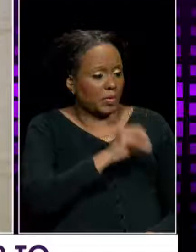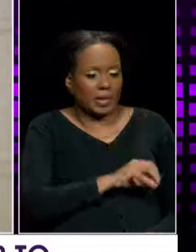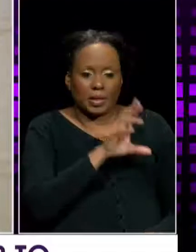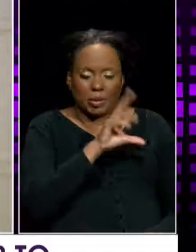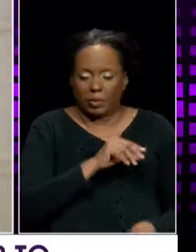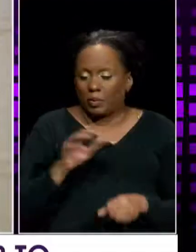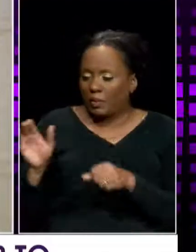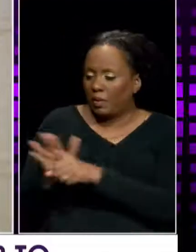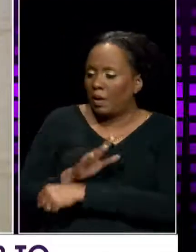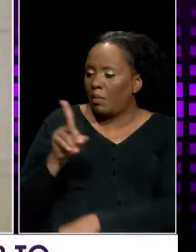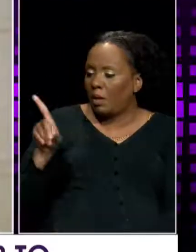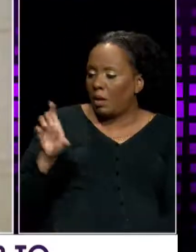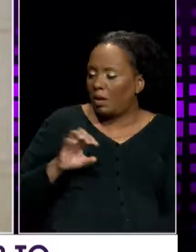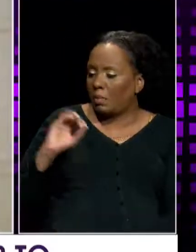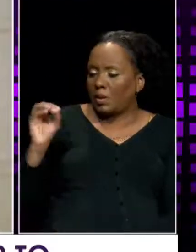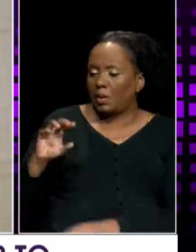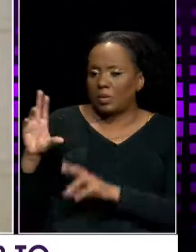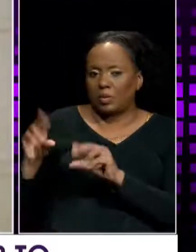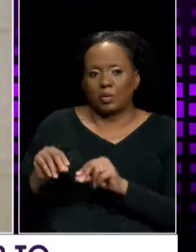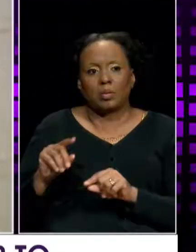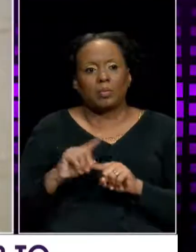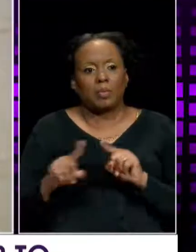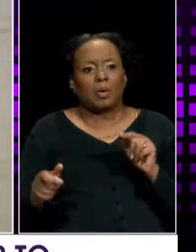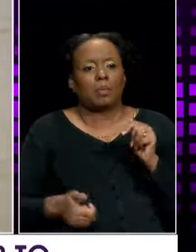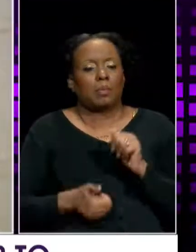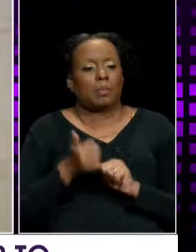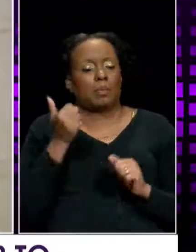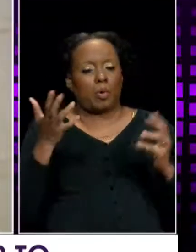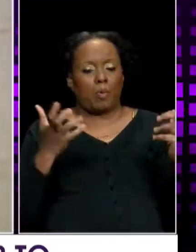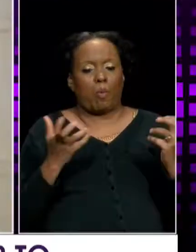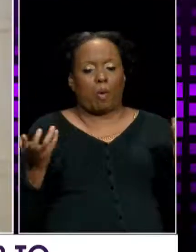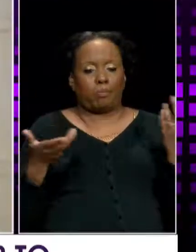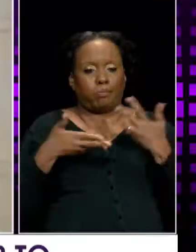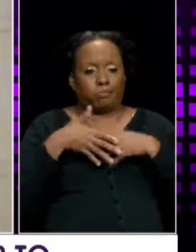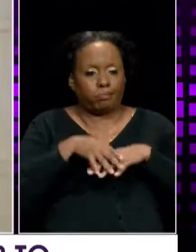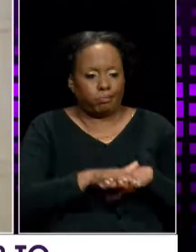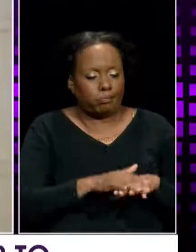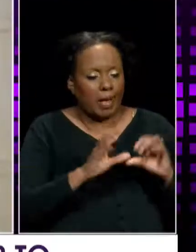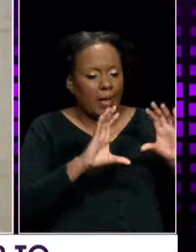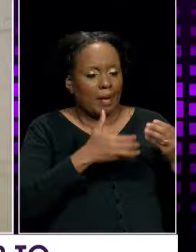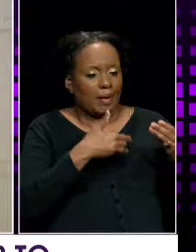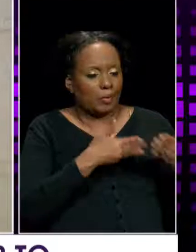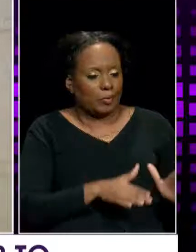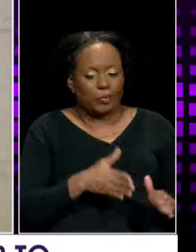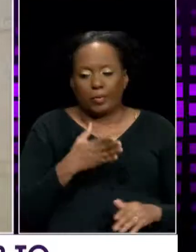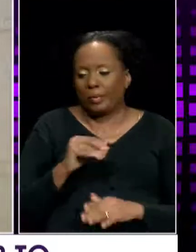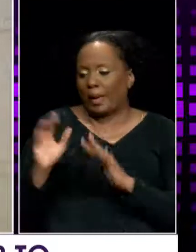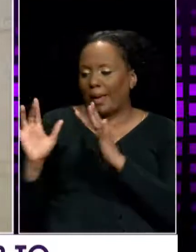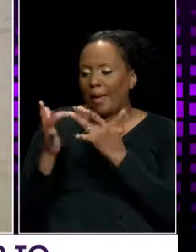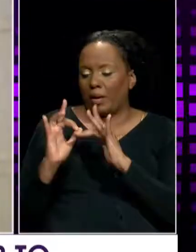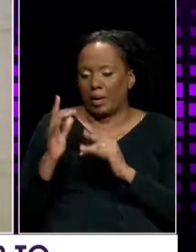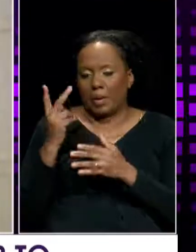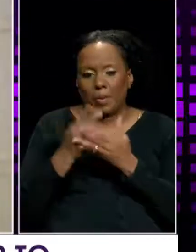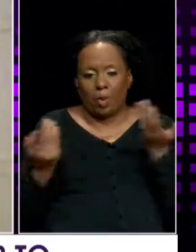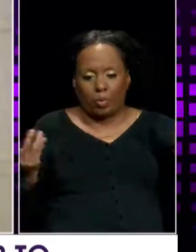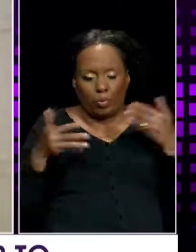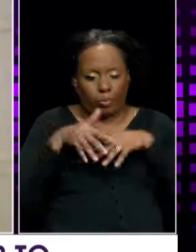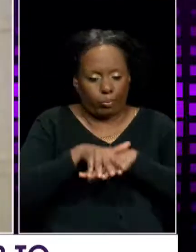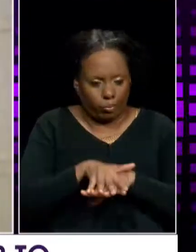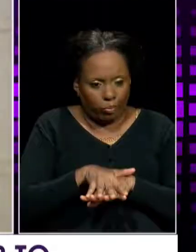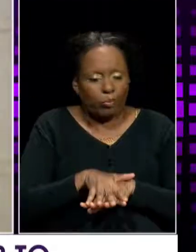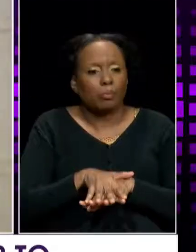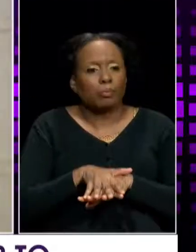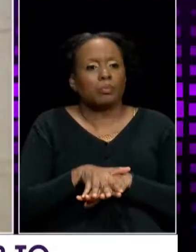face, but they wanted or they said that a blended approach would work. So I don't know if that's something that we can